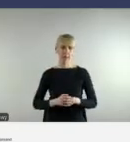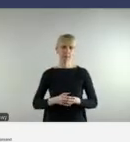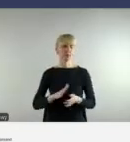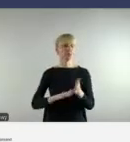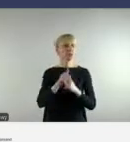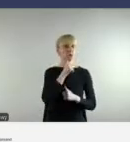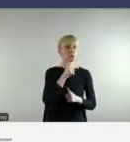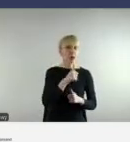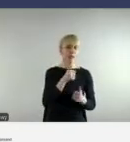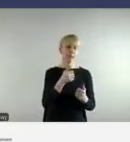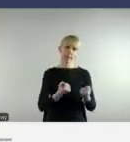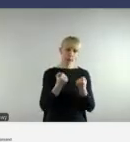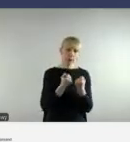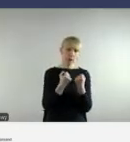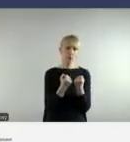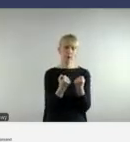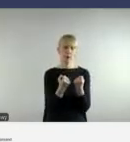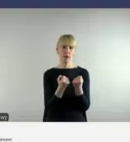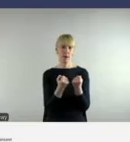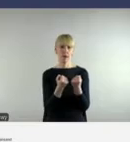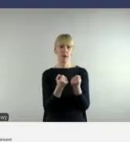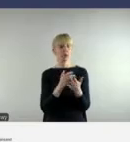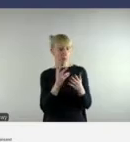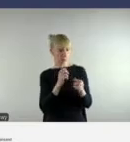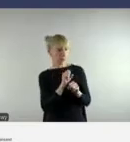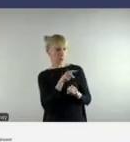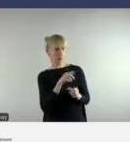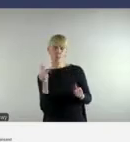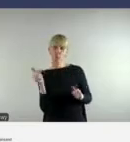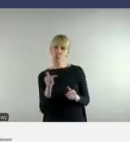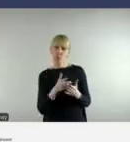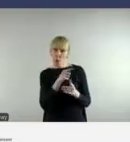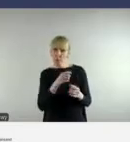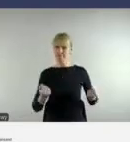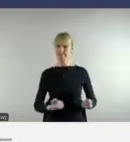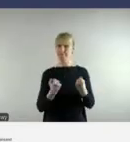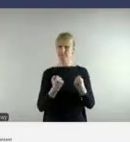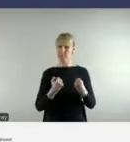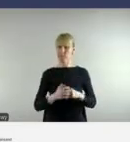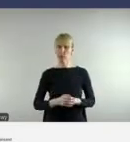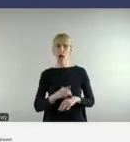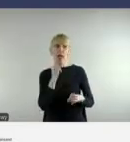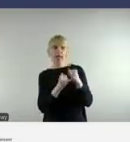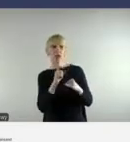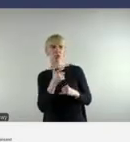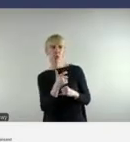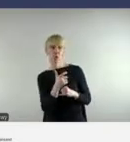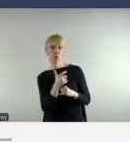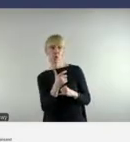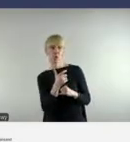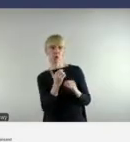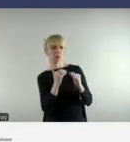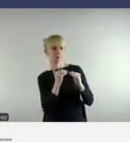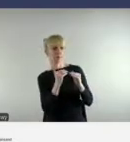incident beyond the capacity in ordinary routine and basic happens, then we are into the